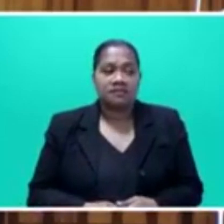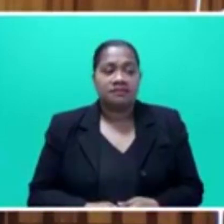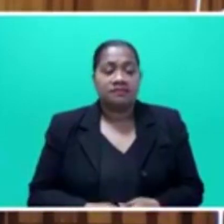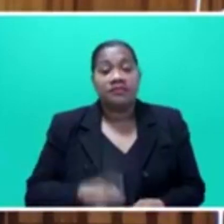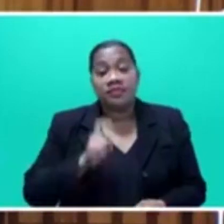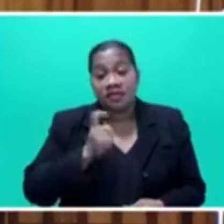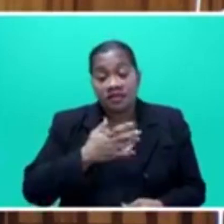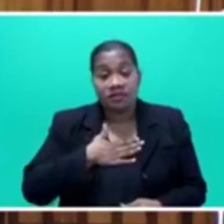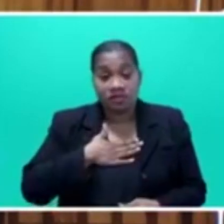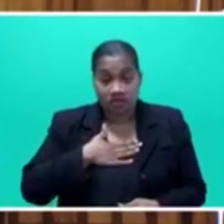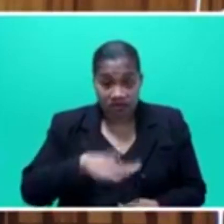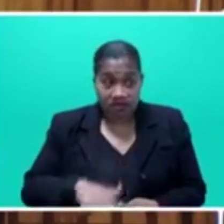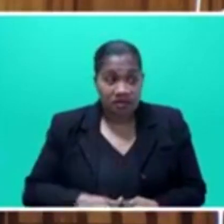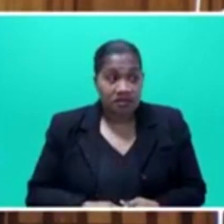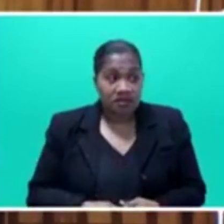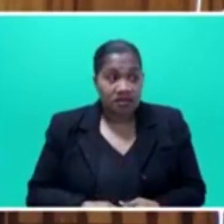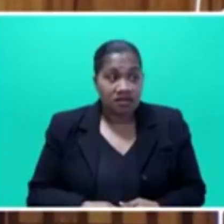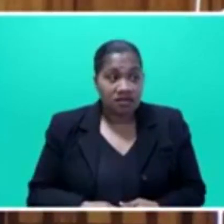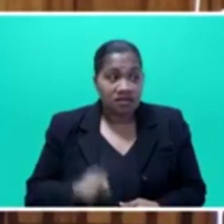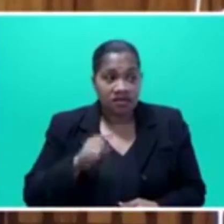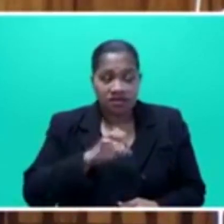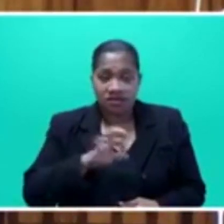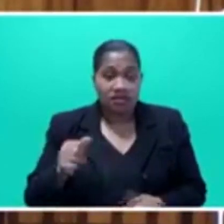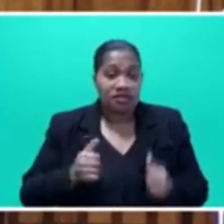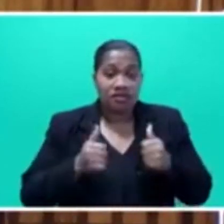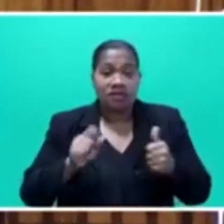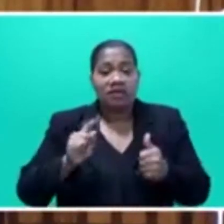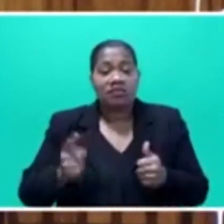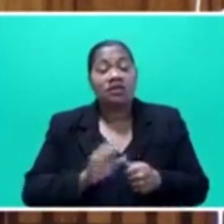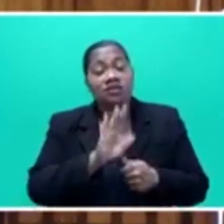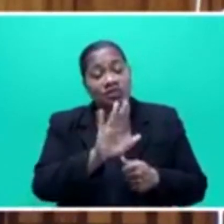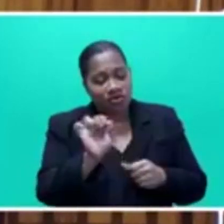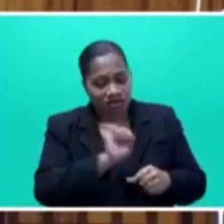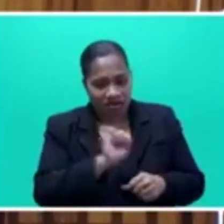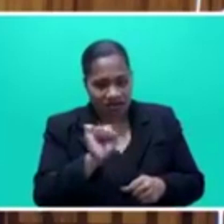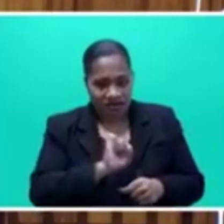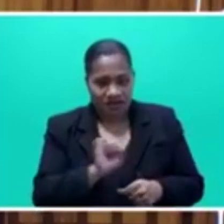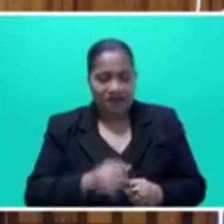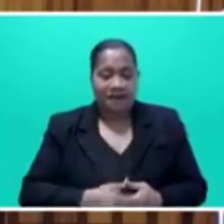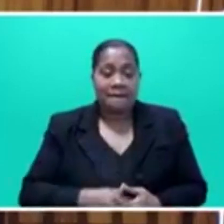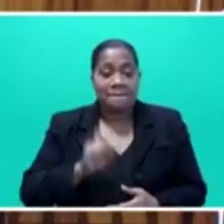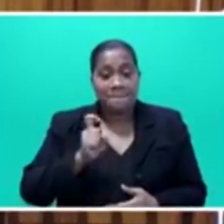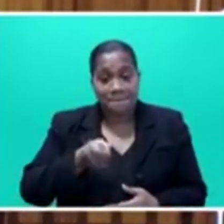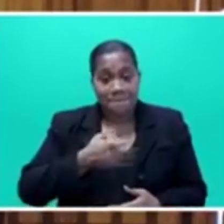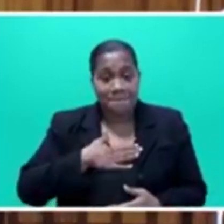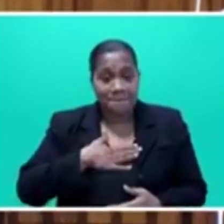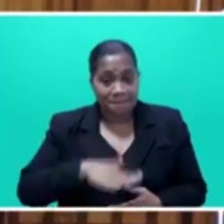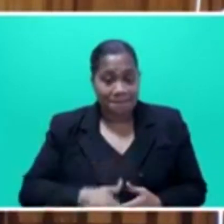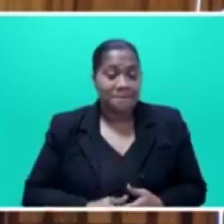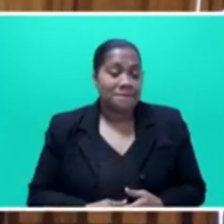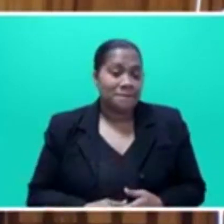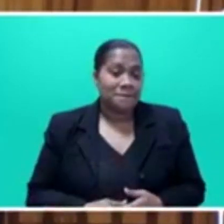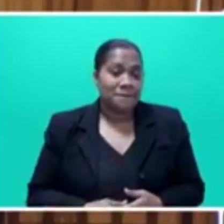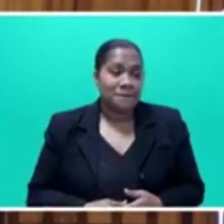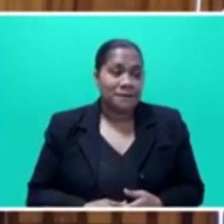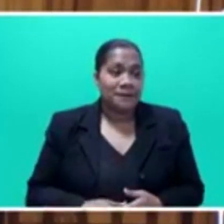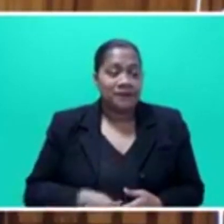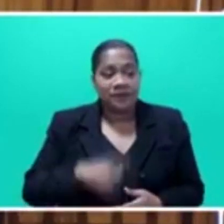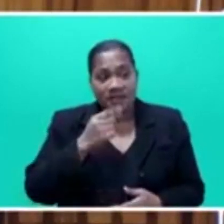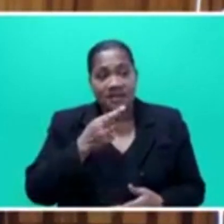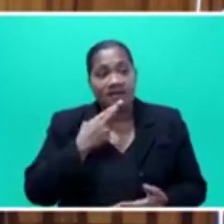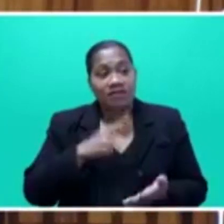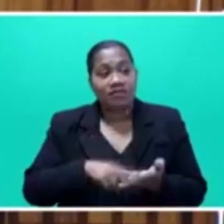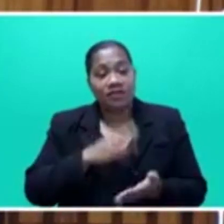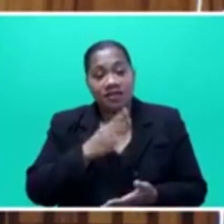if you want, I know you're not the driver, but it was your car, Mr. Speaker, sir. But if you want, I said, if you want, you can report him to